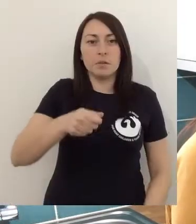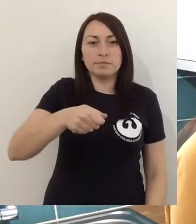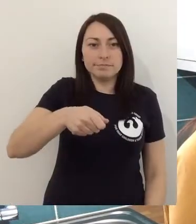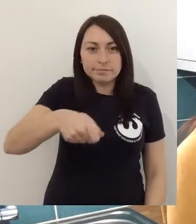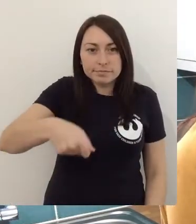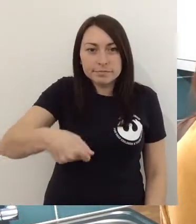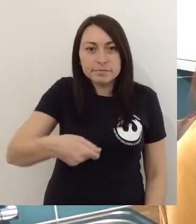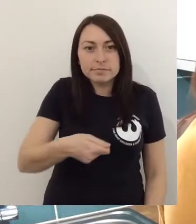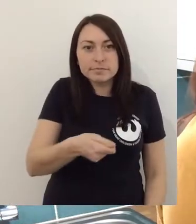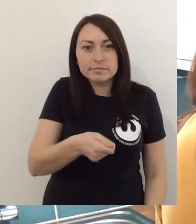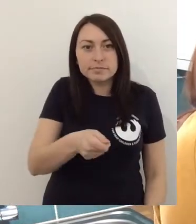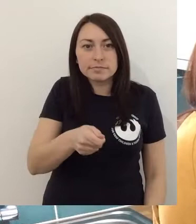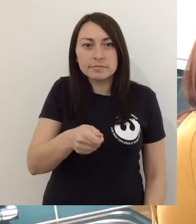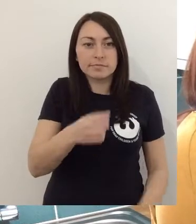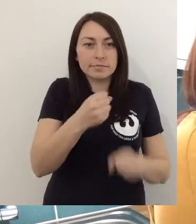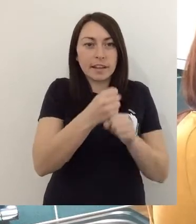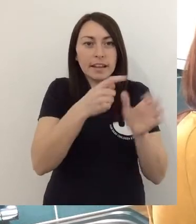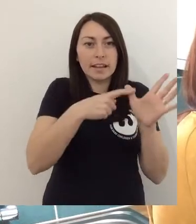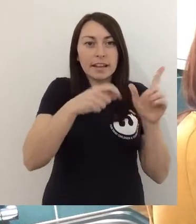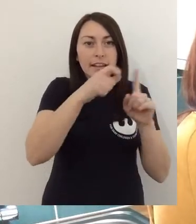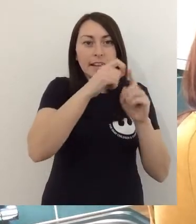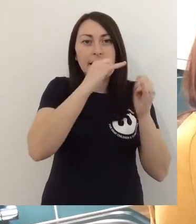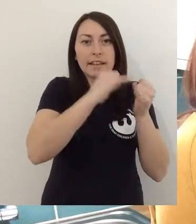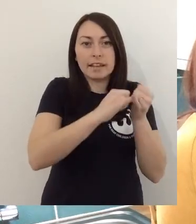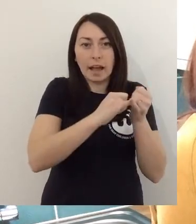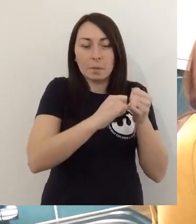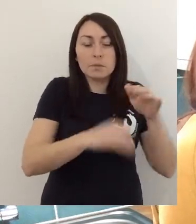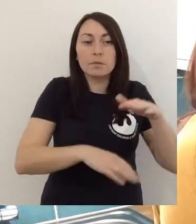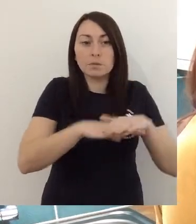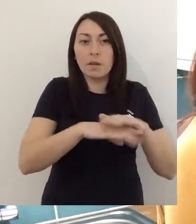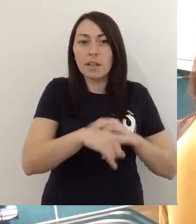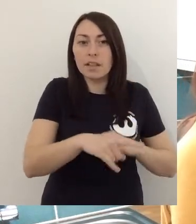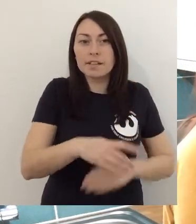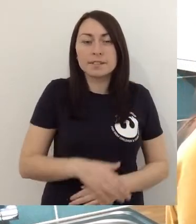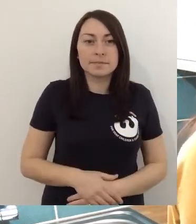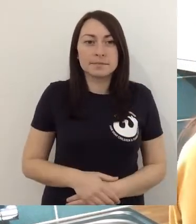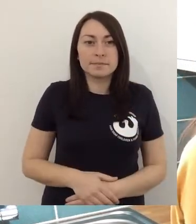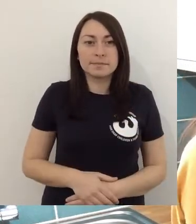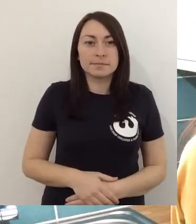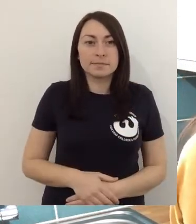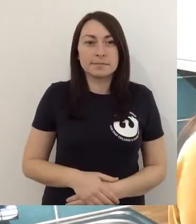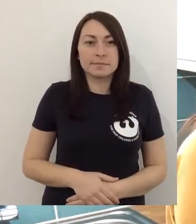See, by moving it fills up all those little gaps.